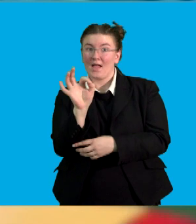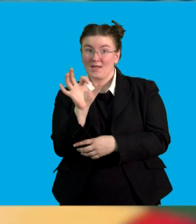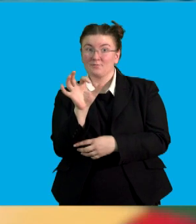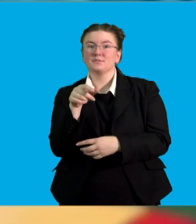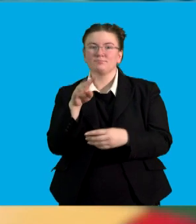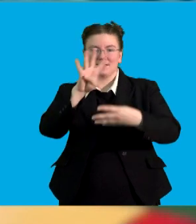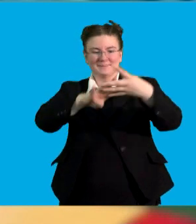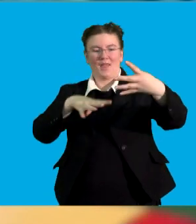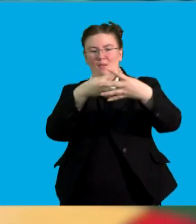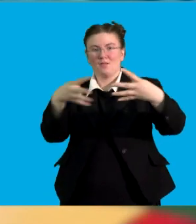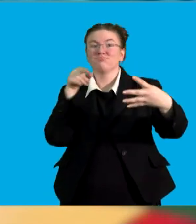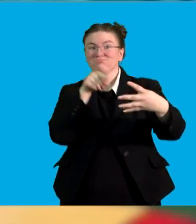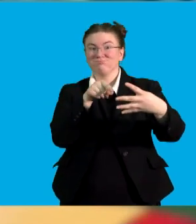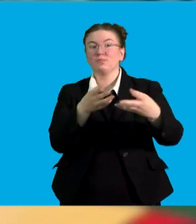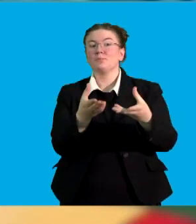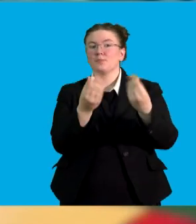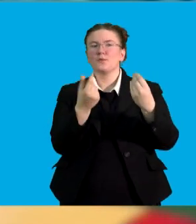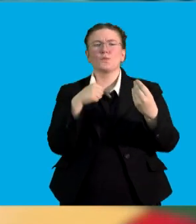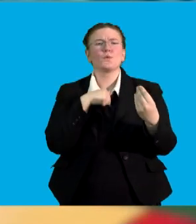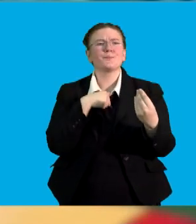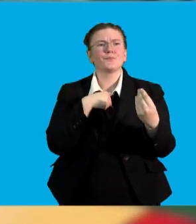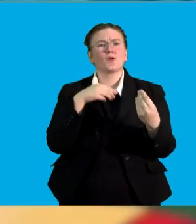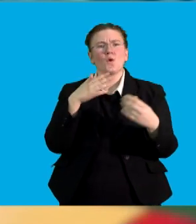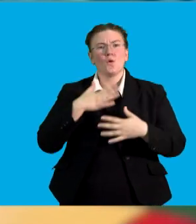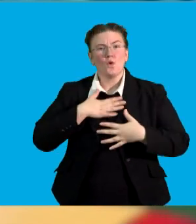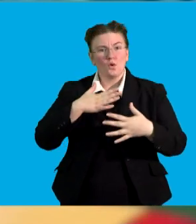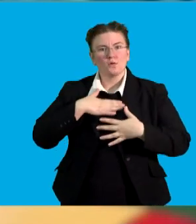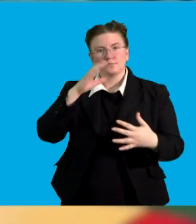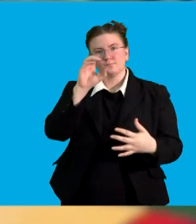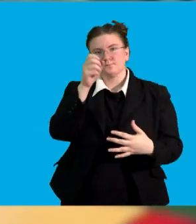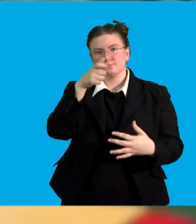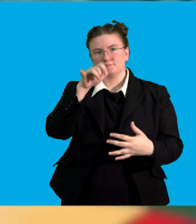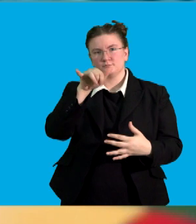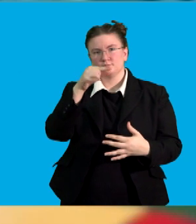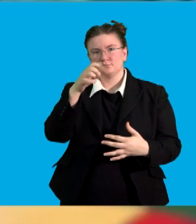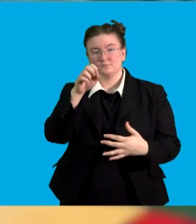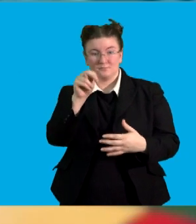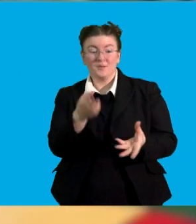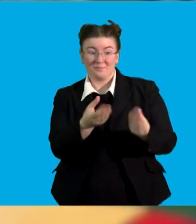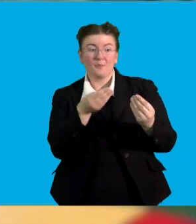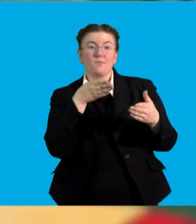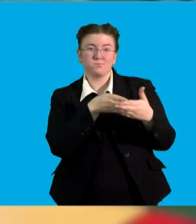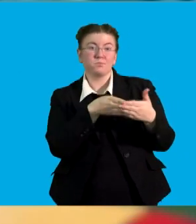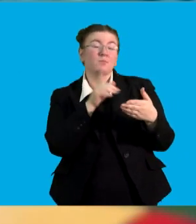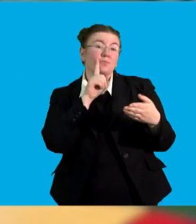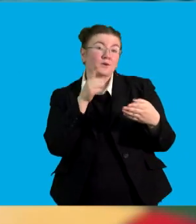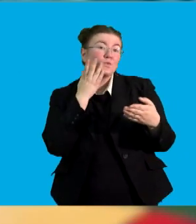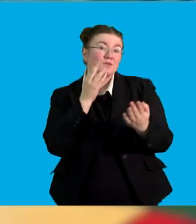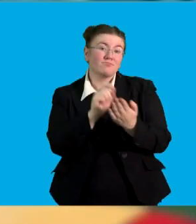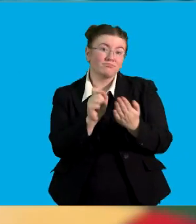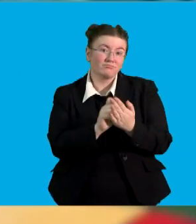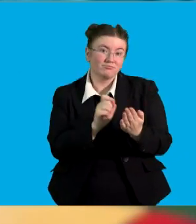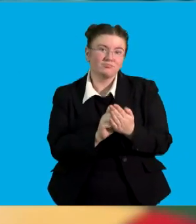in the periodic table. We have oxygen that can be found in the periodic table. However, when you're writing it on its own, it needs to be written